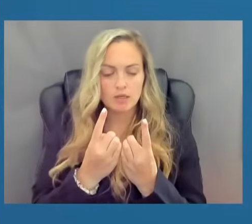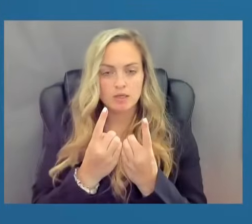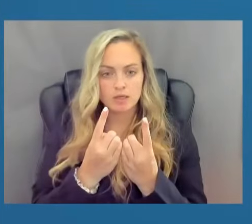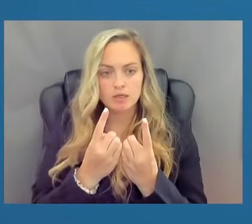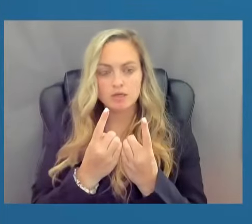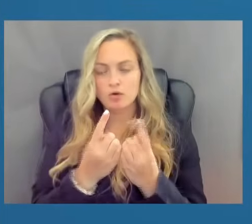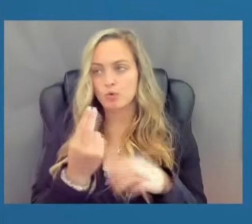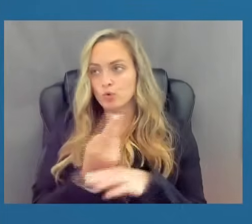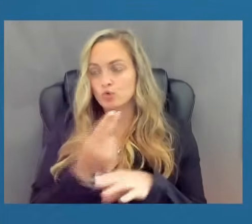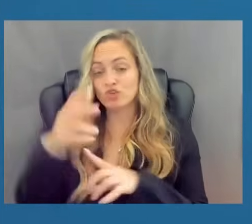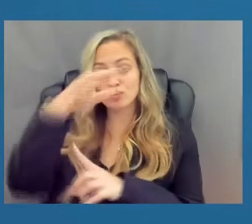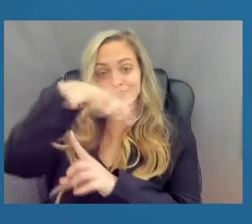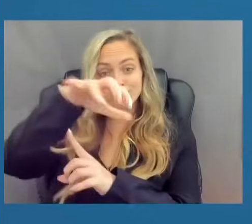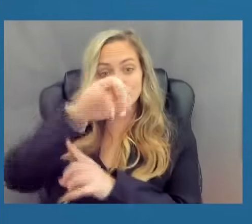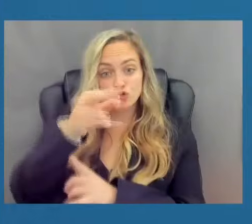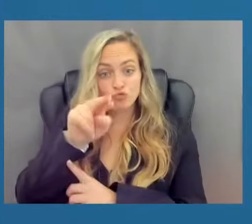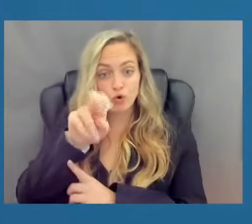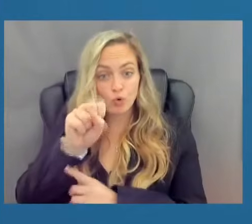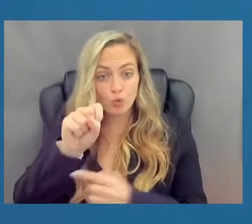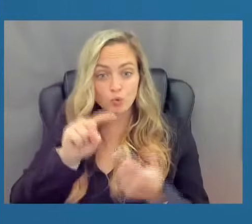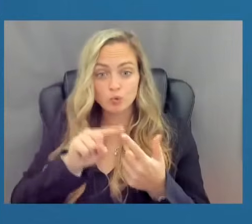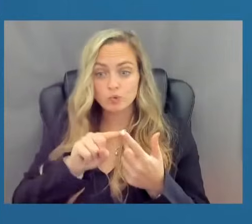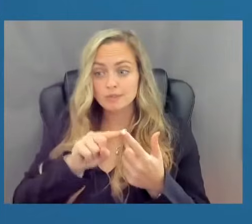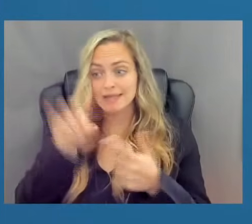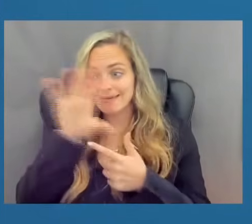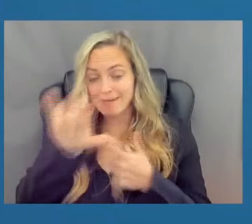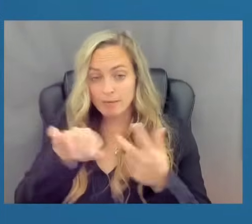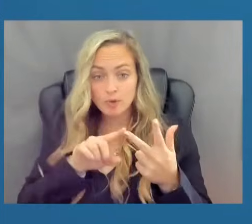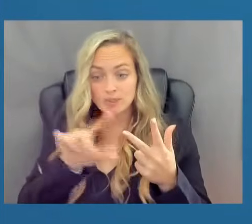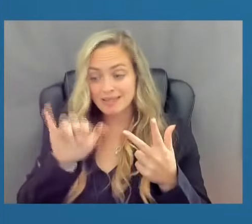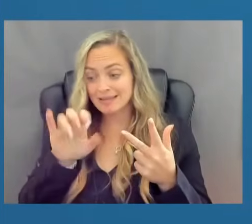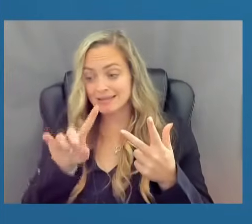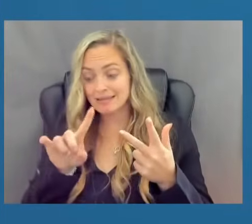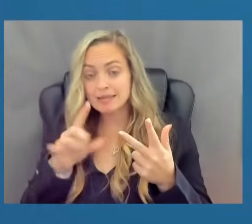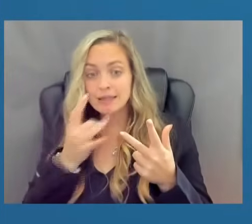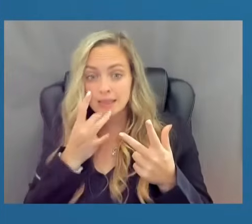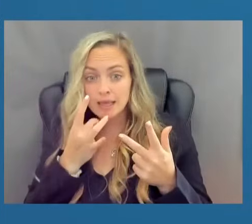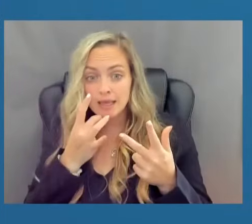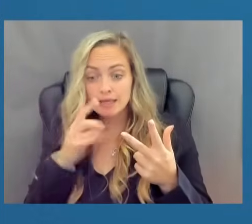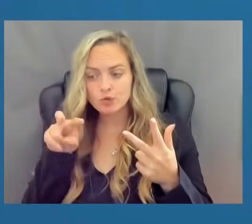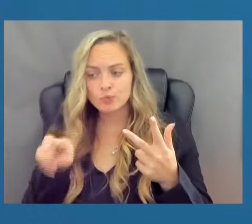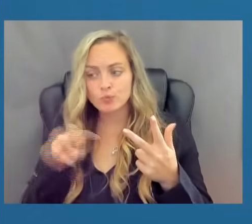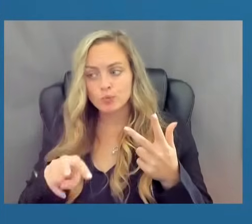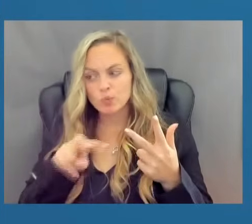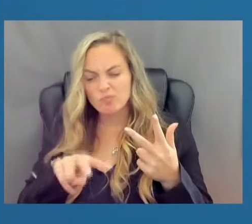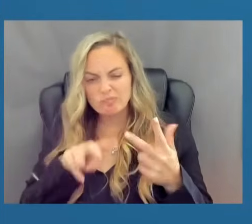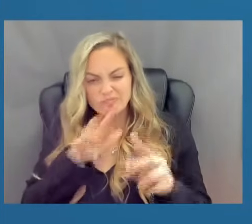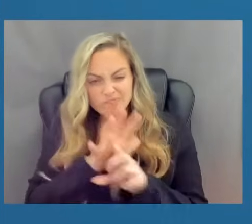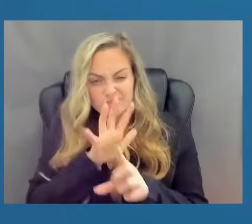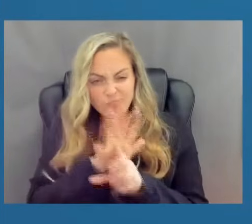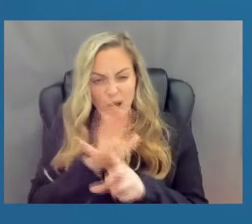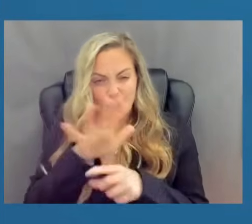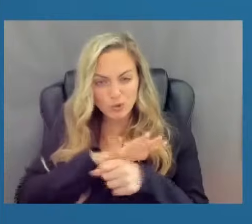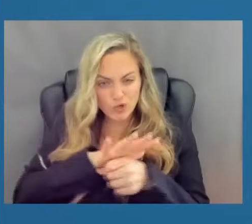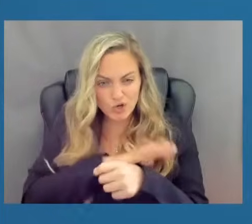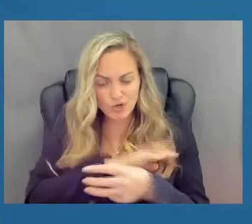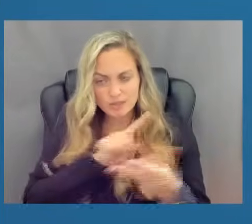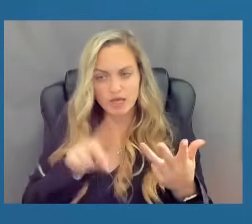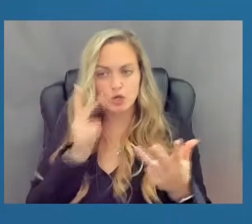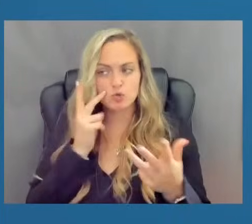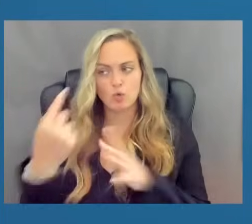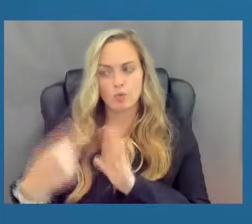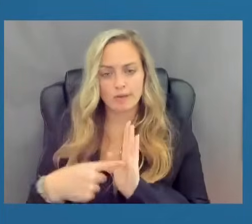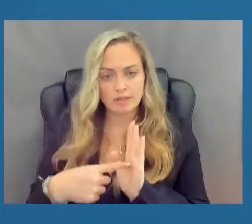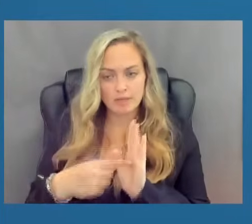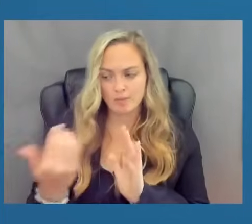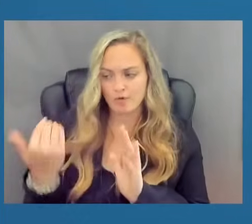drones, surveillance cameras, LED lighting to patrol hotspot areas. And as I mentioned, you saw an example a little